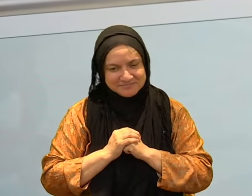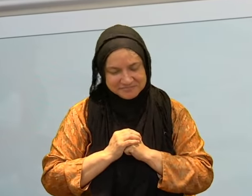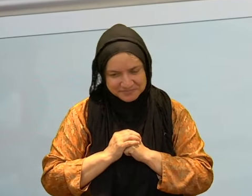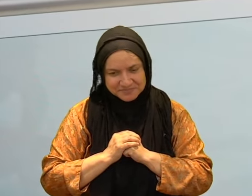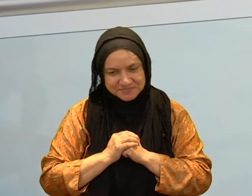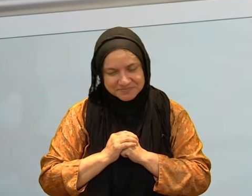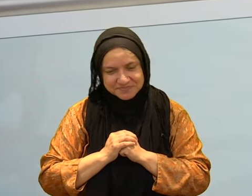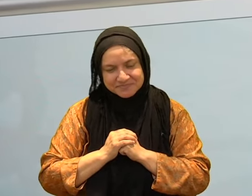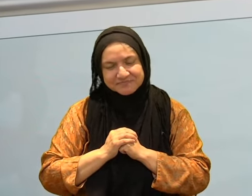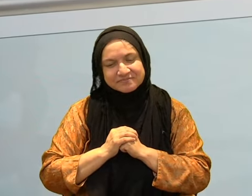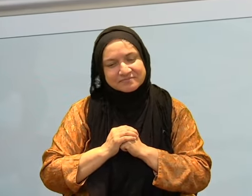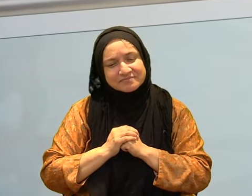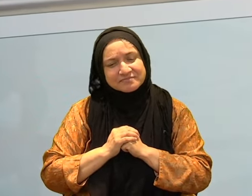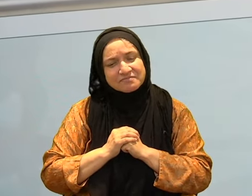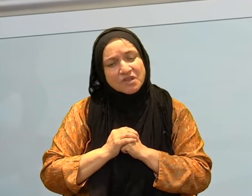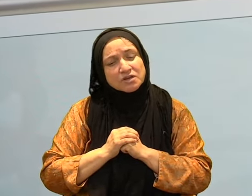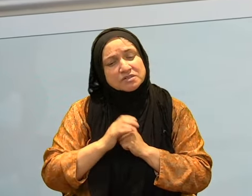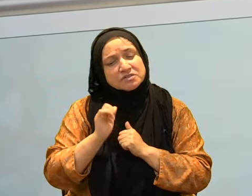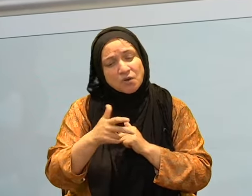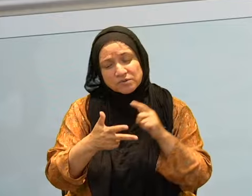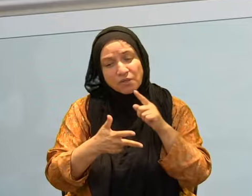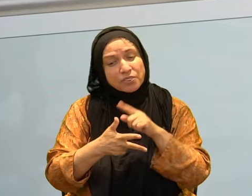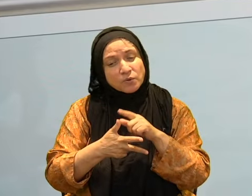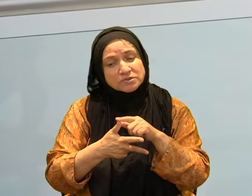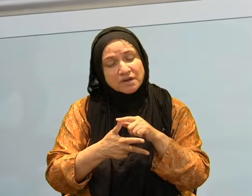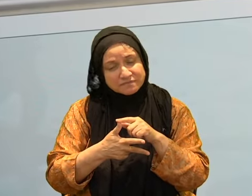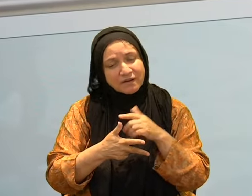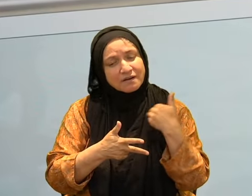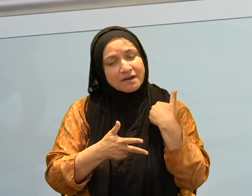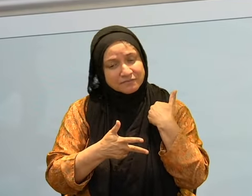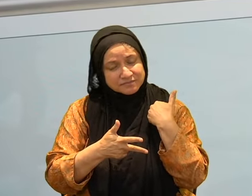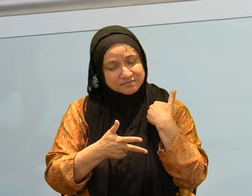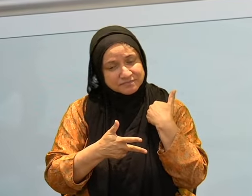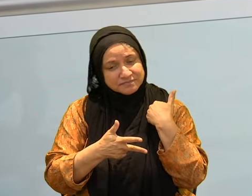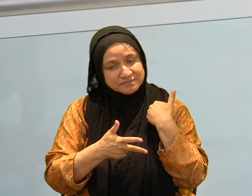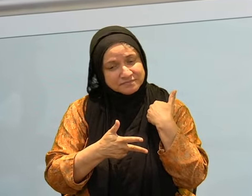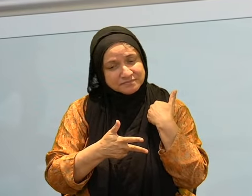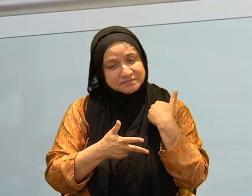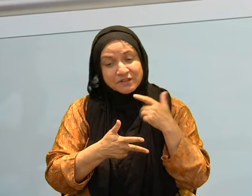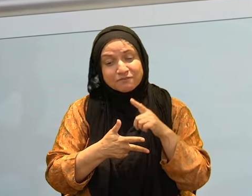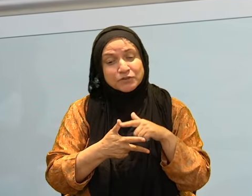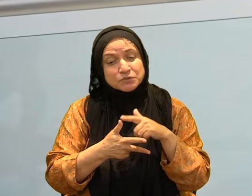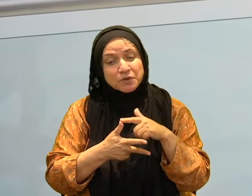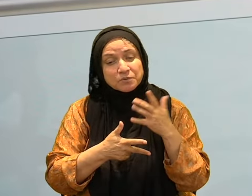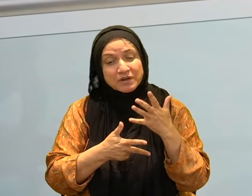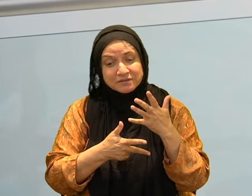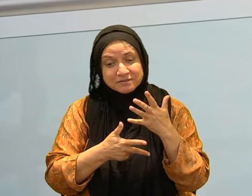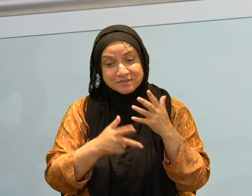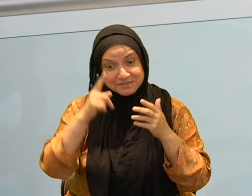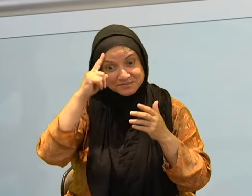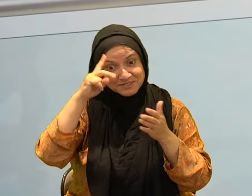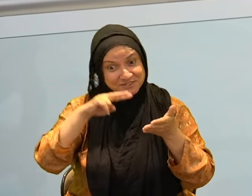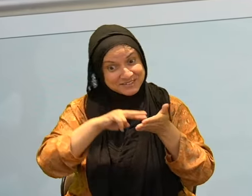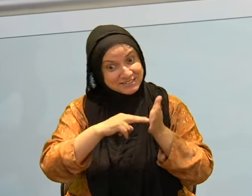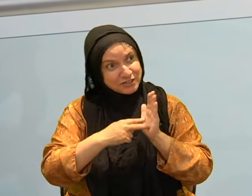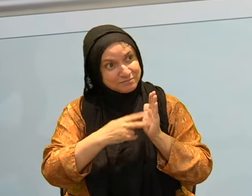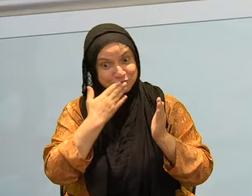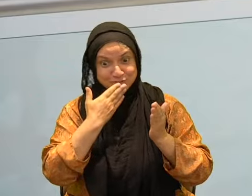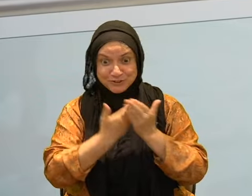intention, the first footstep of shaytan. A noble intention. Secondly, blaming others for your moral failings.